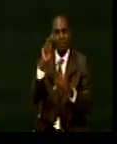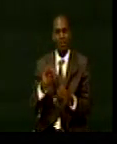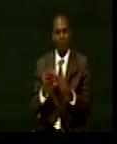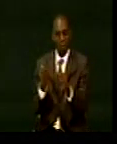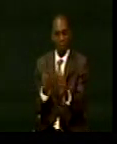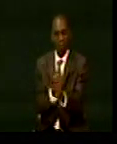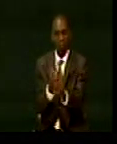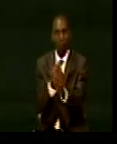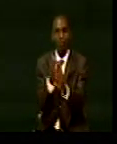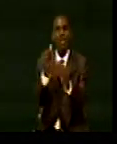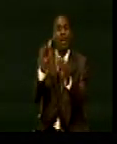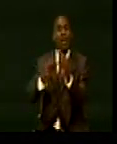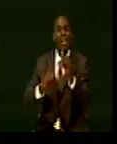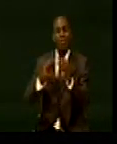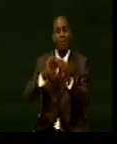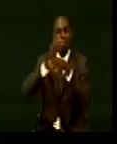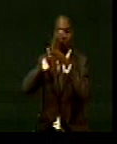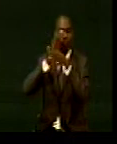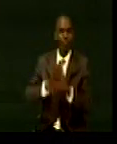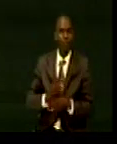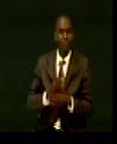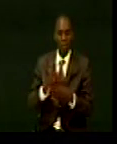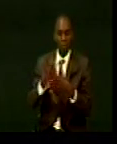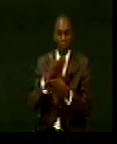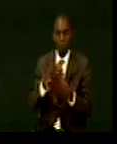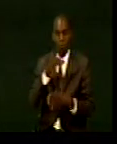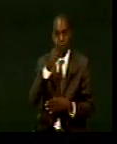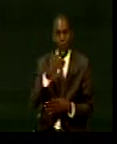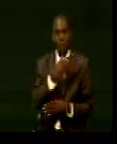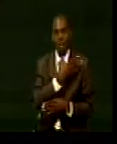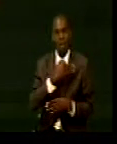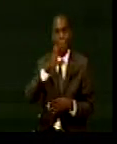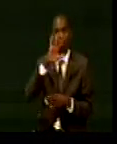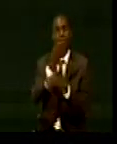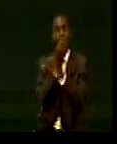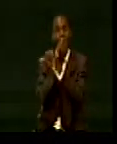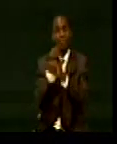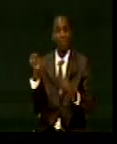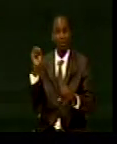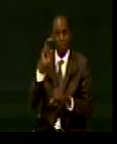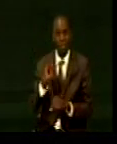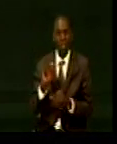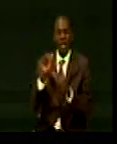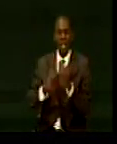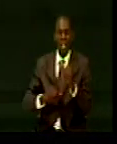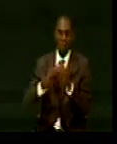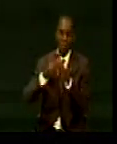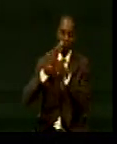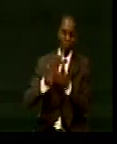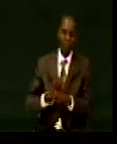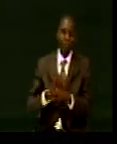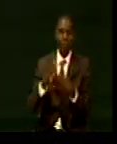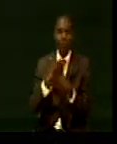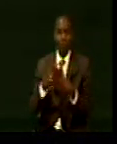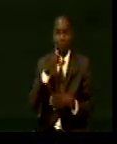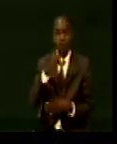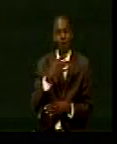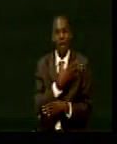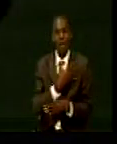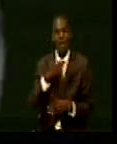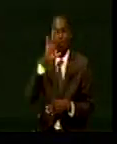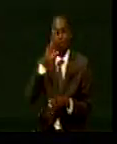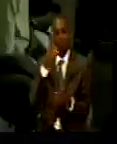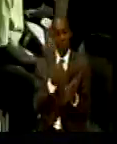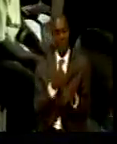every obstruction between you and your salvation, every obstruction between you and your handicap,